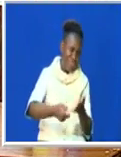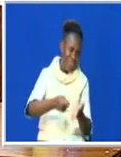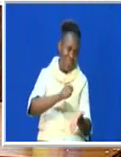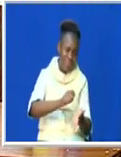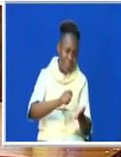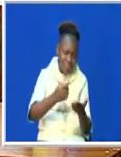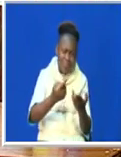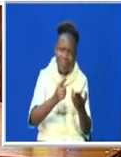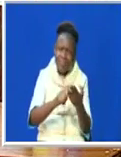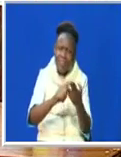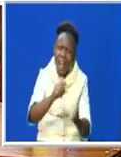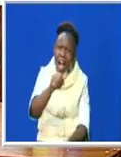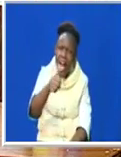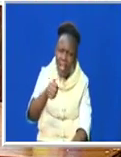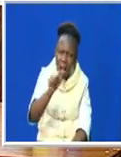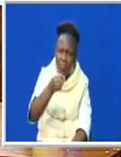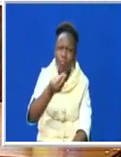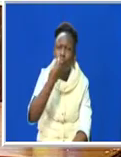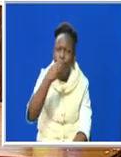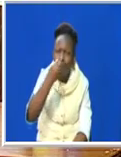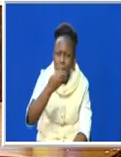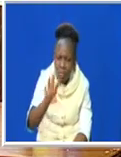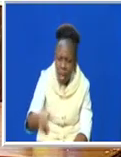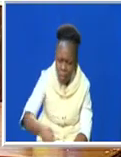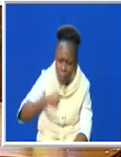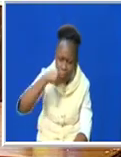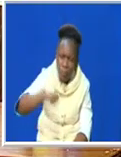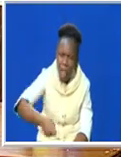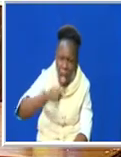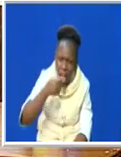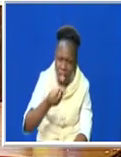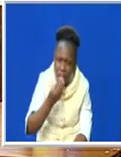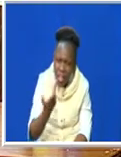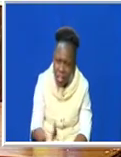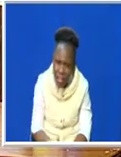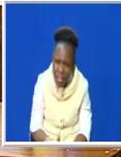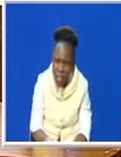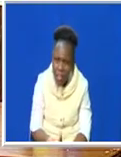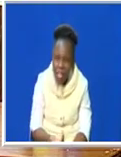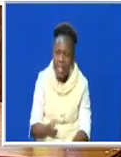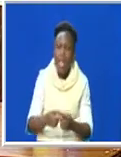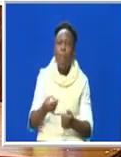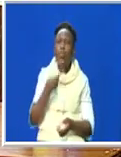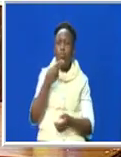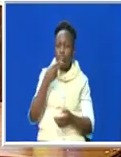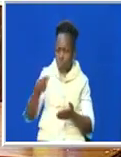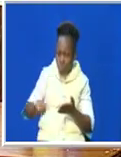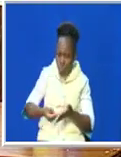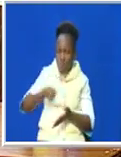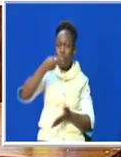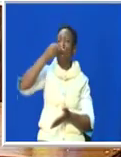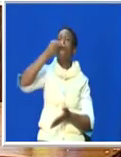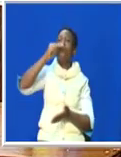spoon for eating, and even eating your soup.